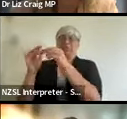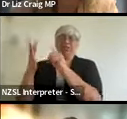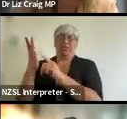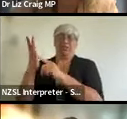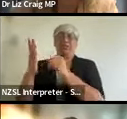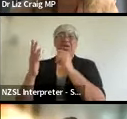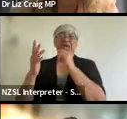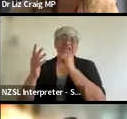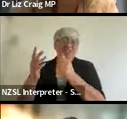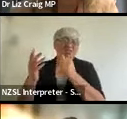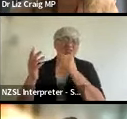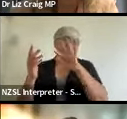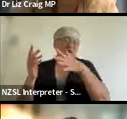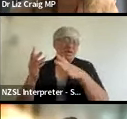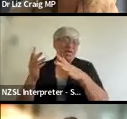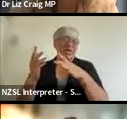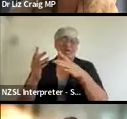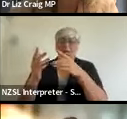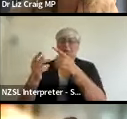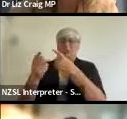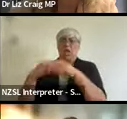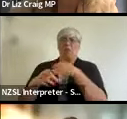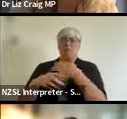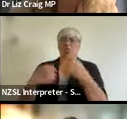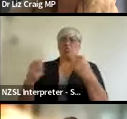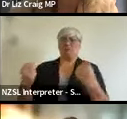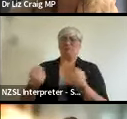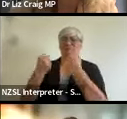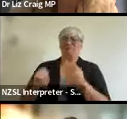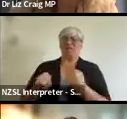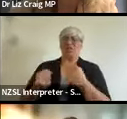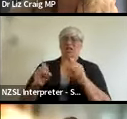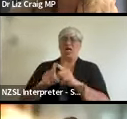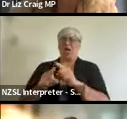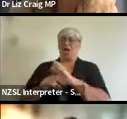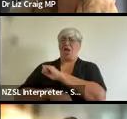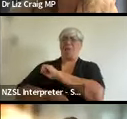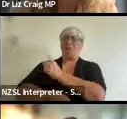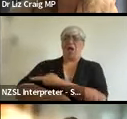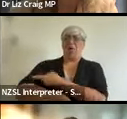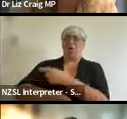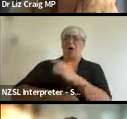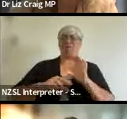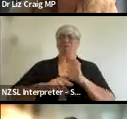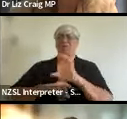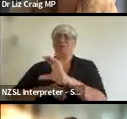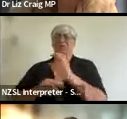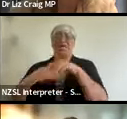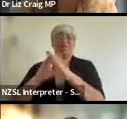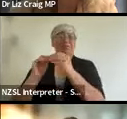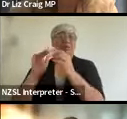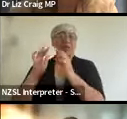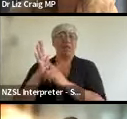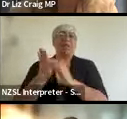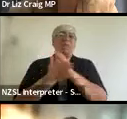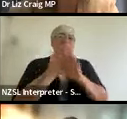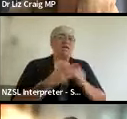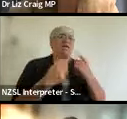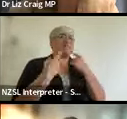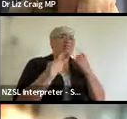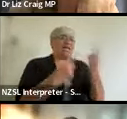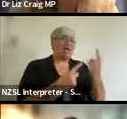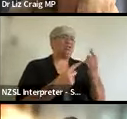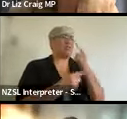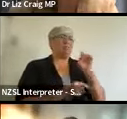was given more authority or more power to instruct the minister, and then